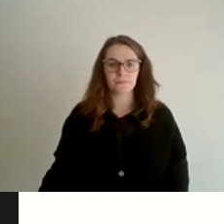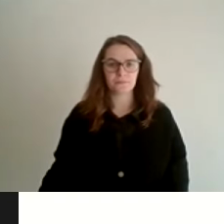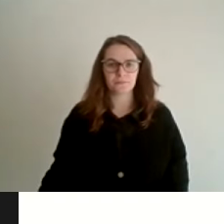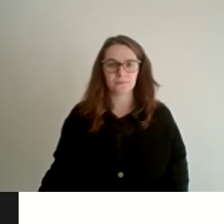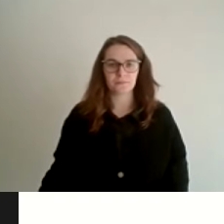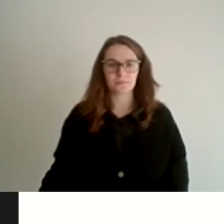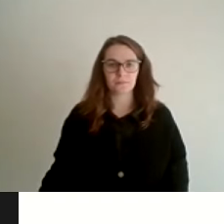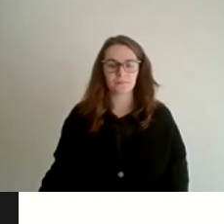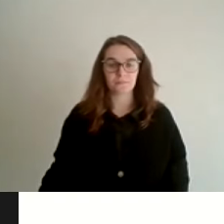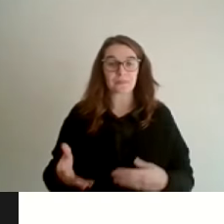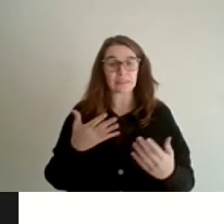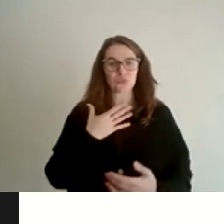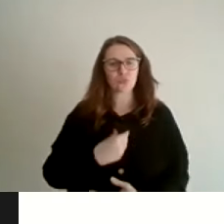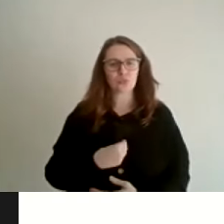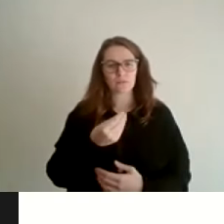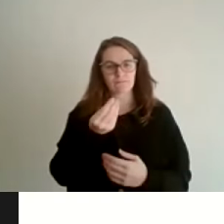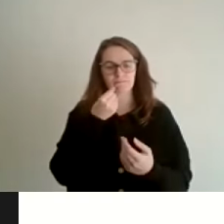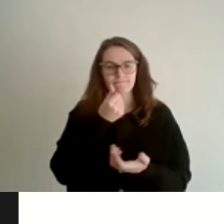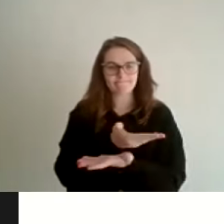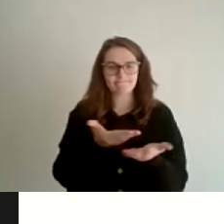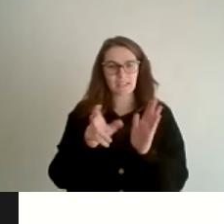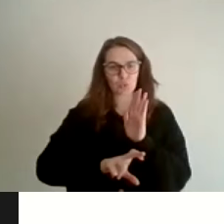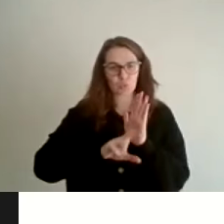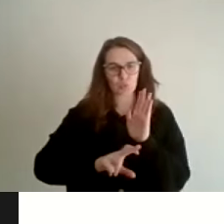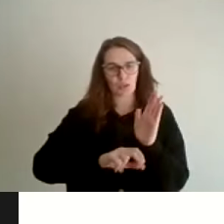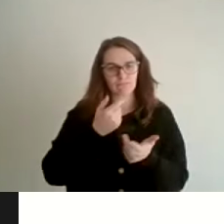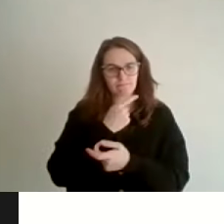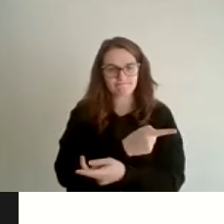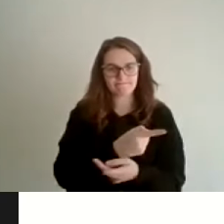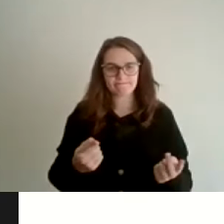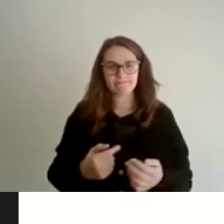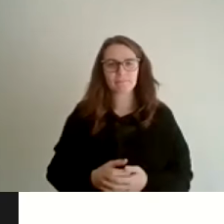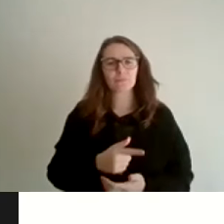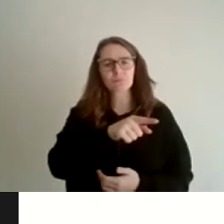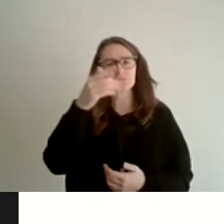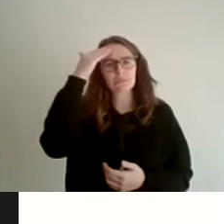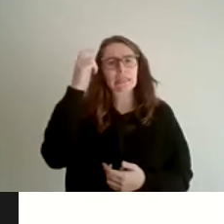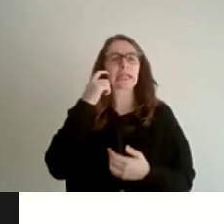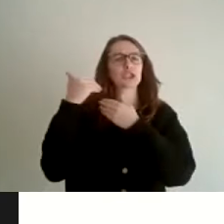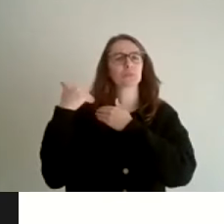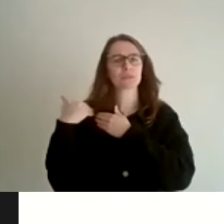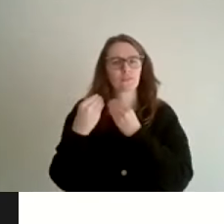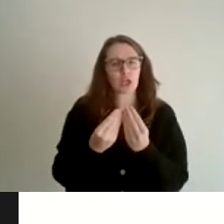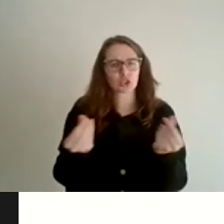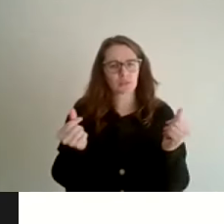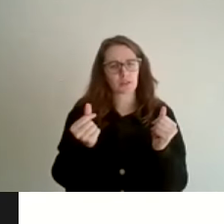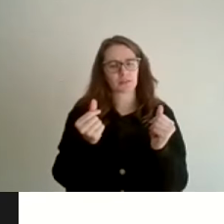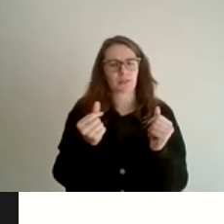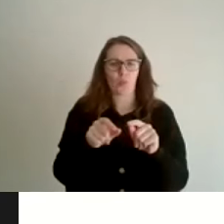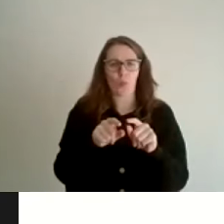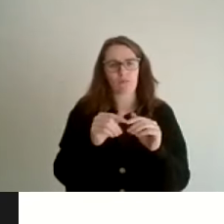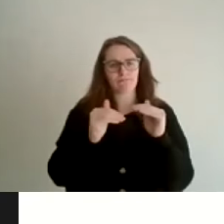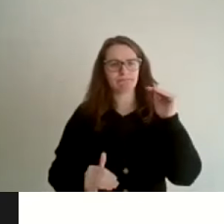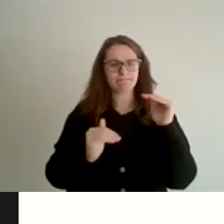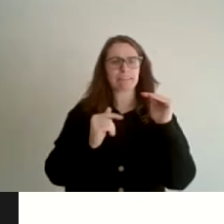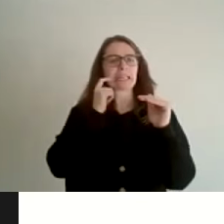Now I would like to share the results for you for the question, who do you think is responsible for creating equal representation